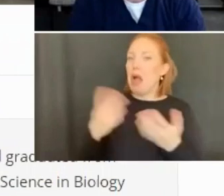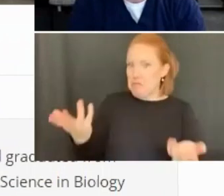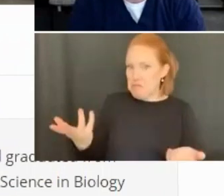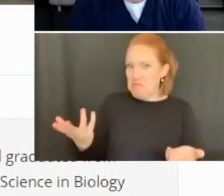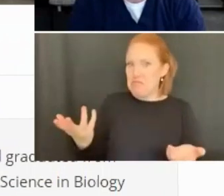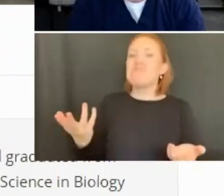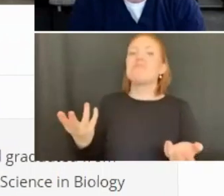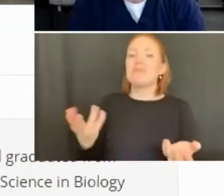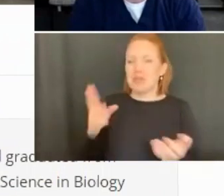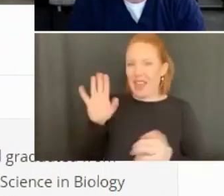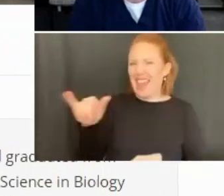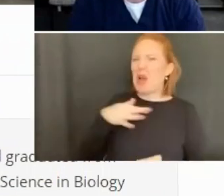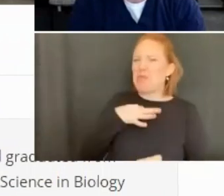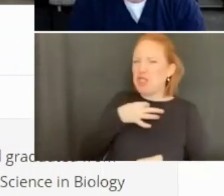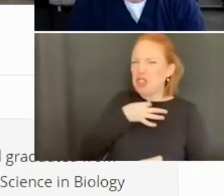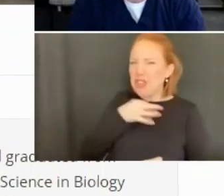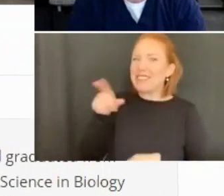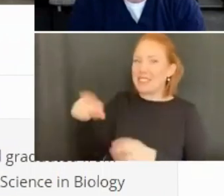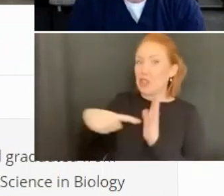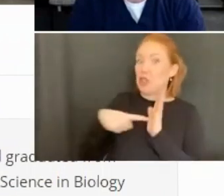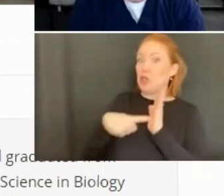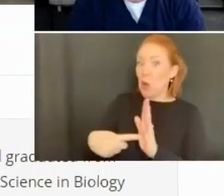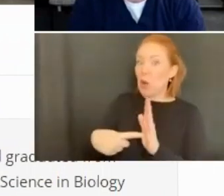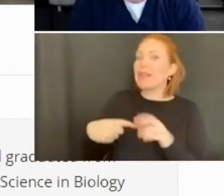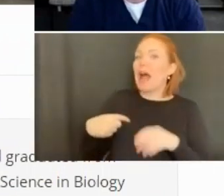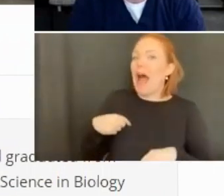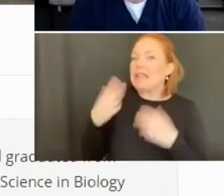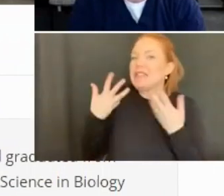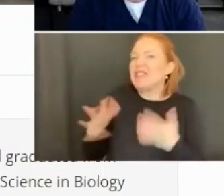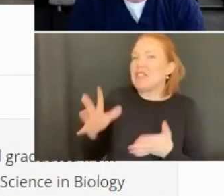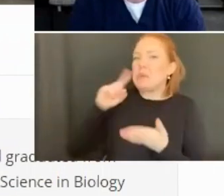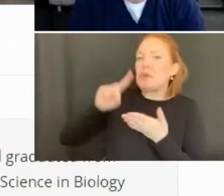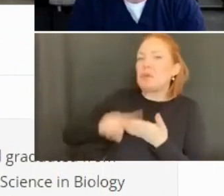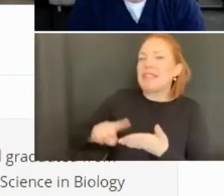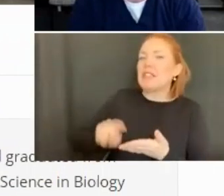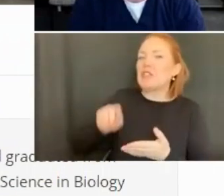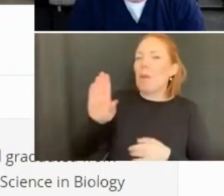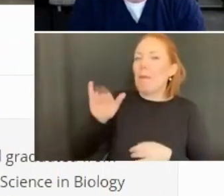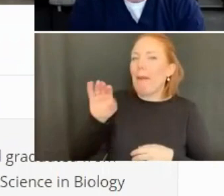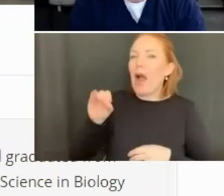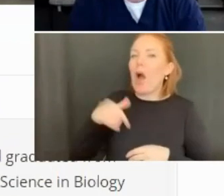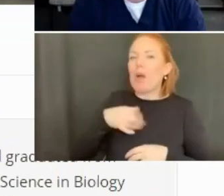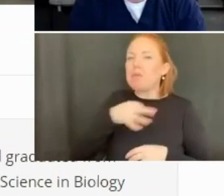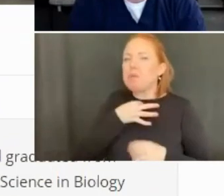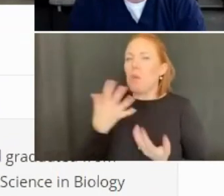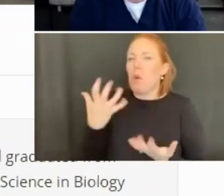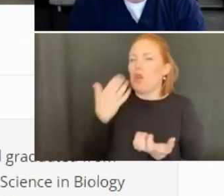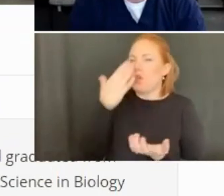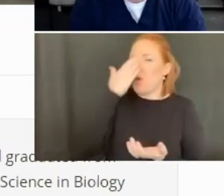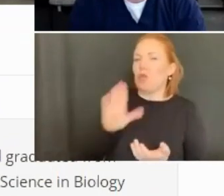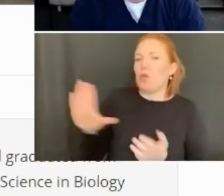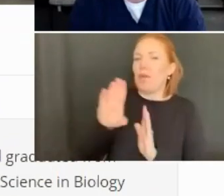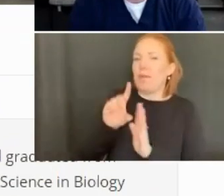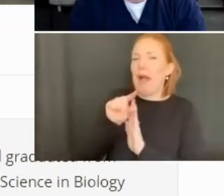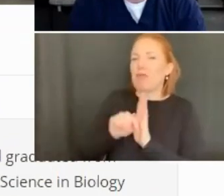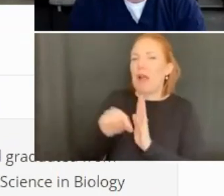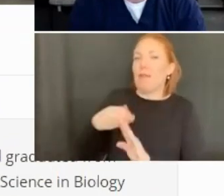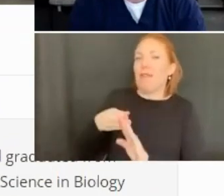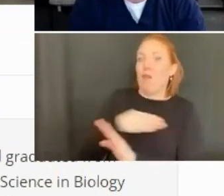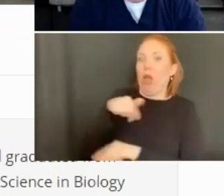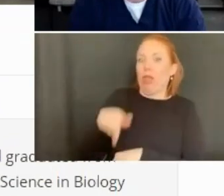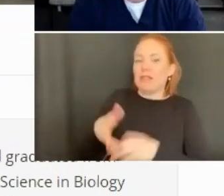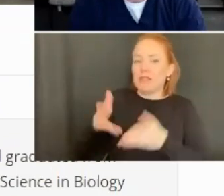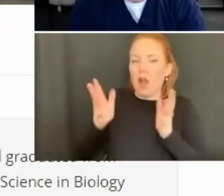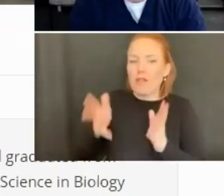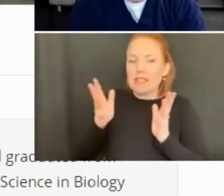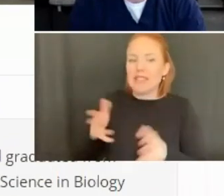wanted to ask him because it shows that I went through his bio. I was trying to learn about his background before we had this conversation. Now,